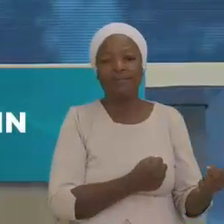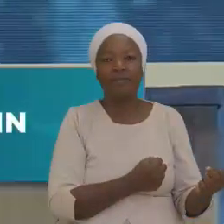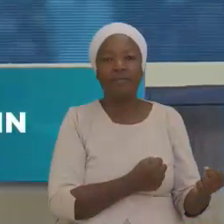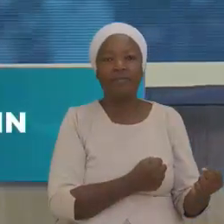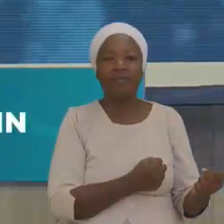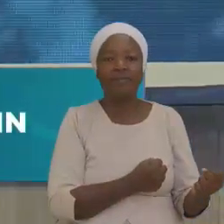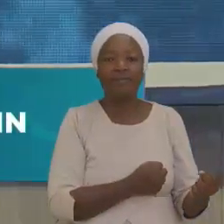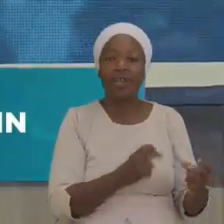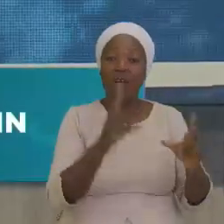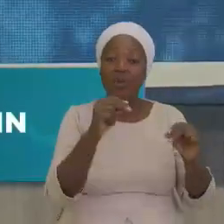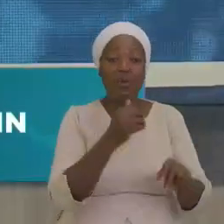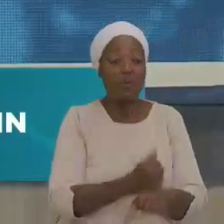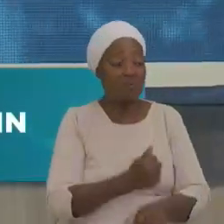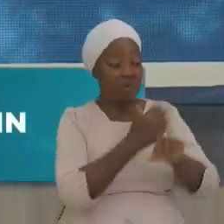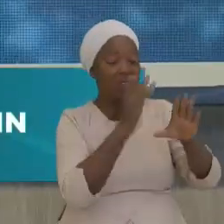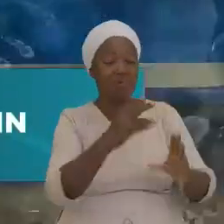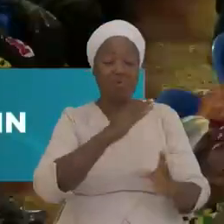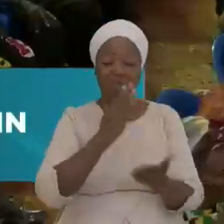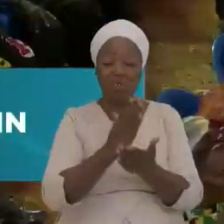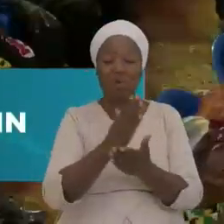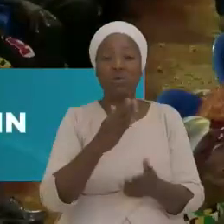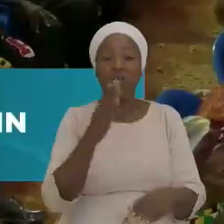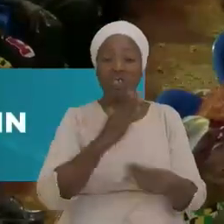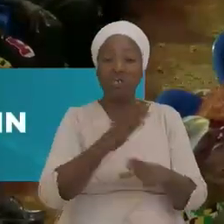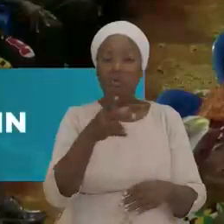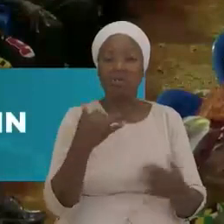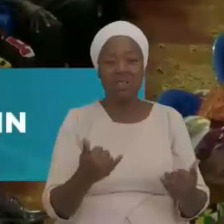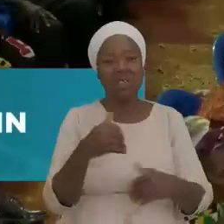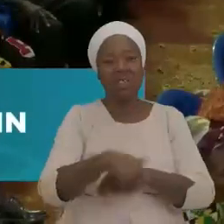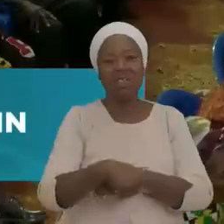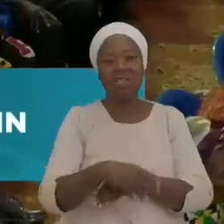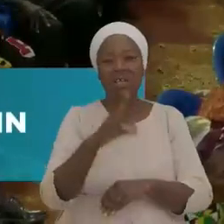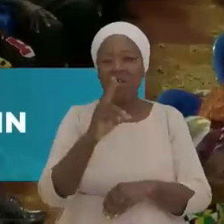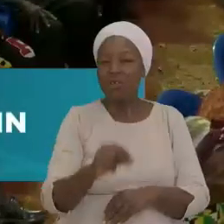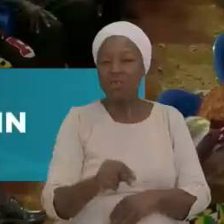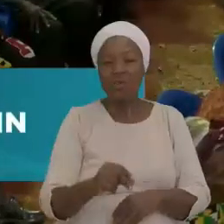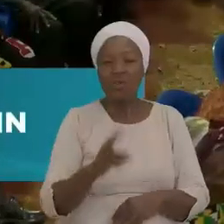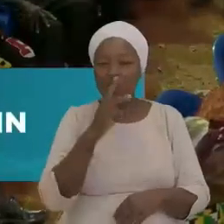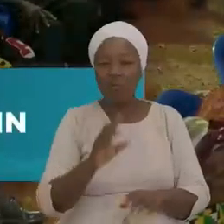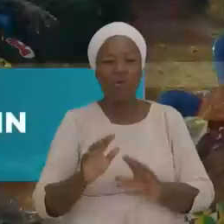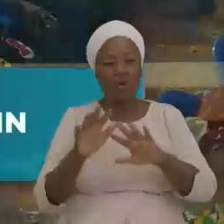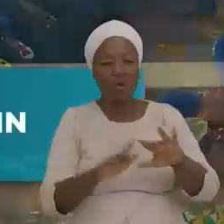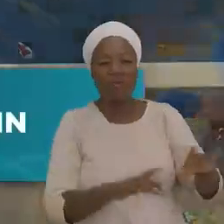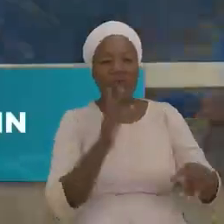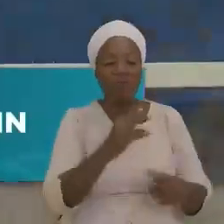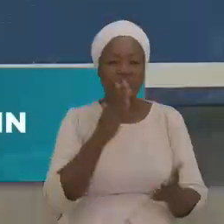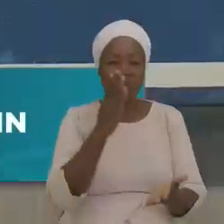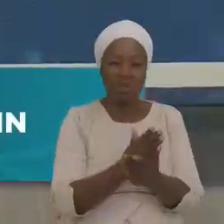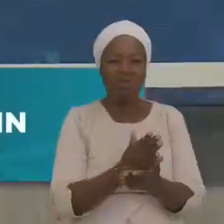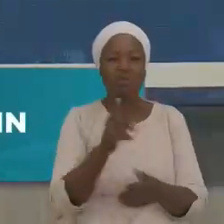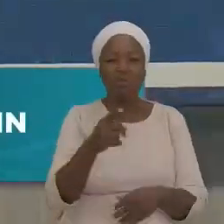No mountain will disturb you tonight. No river will disturb you tonight.